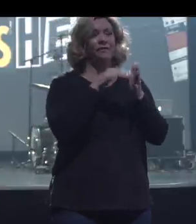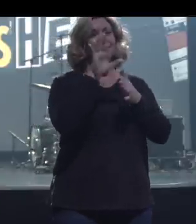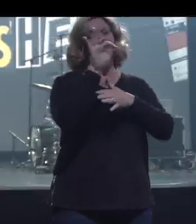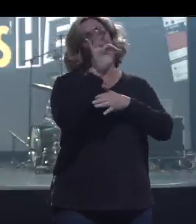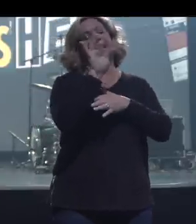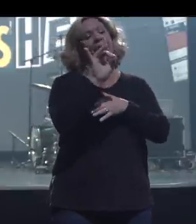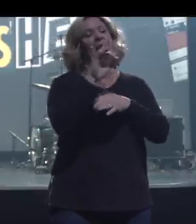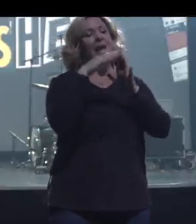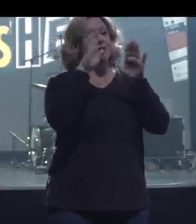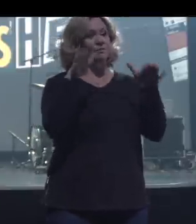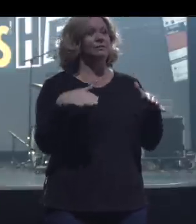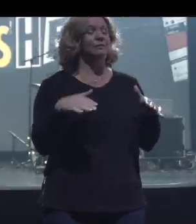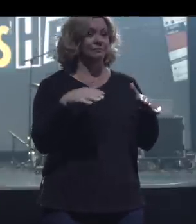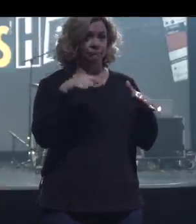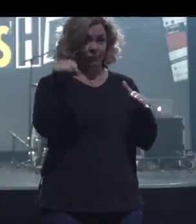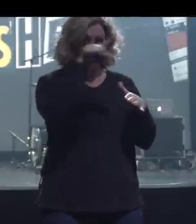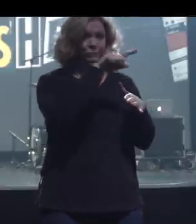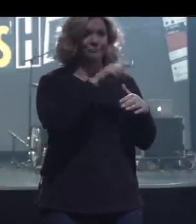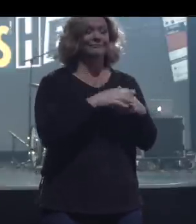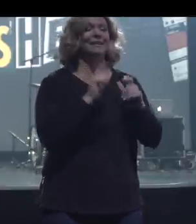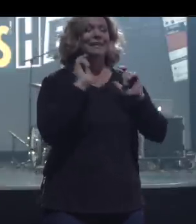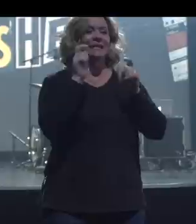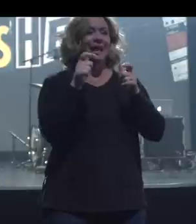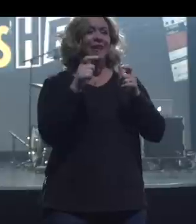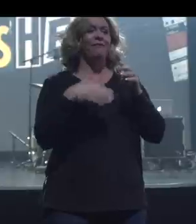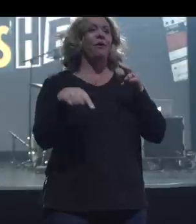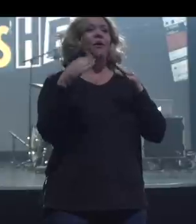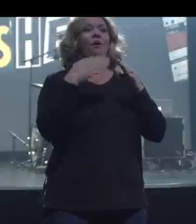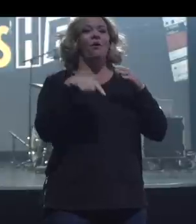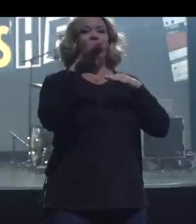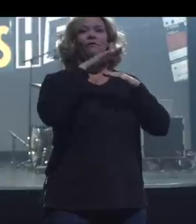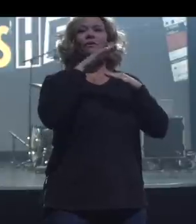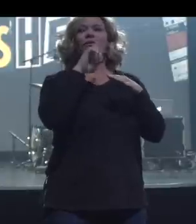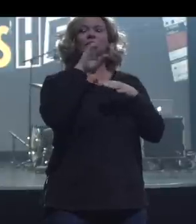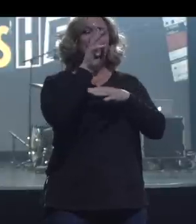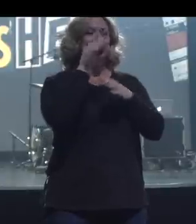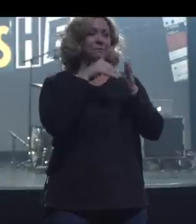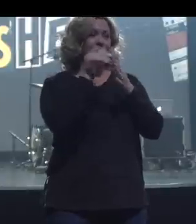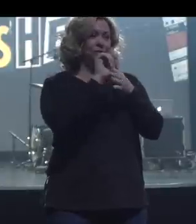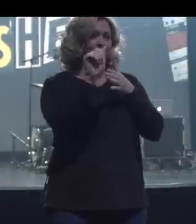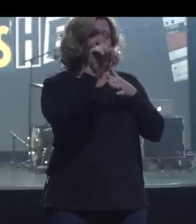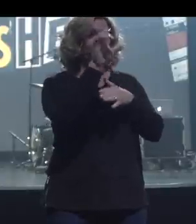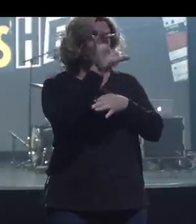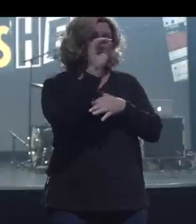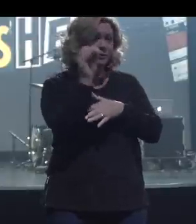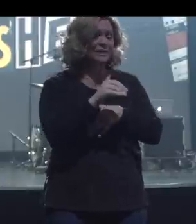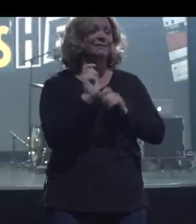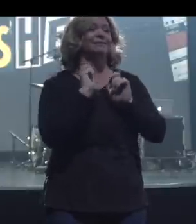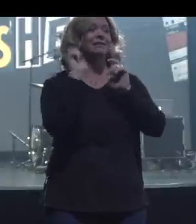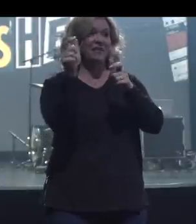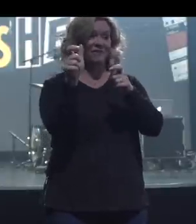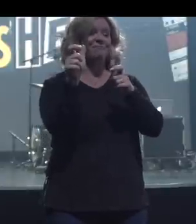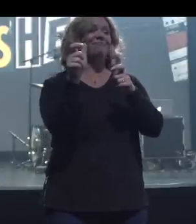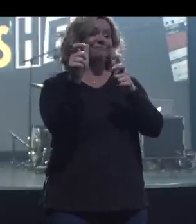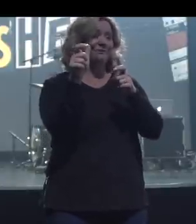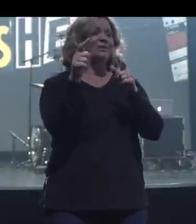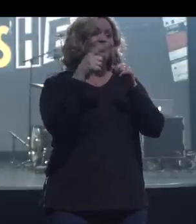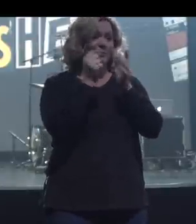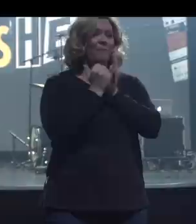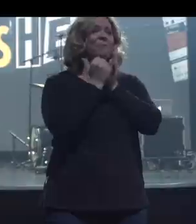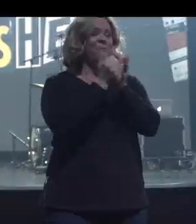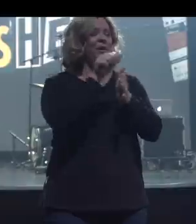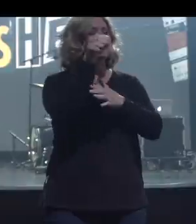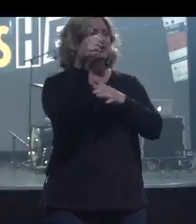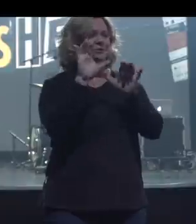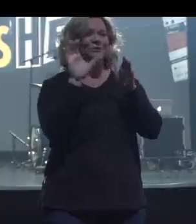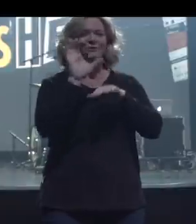5,098 households, you, gave over $6 million, and 100% of that is given away to help